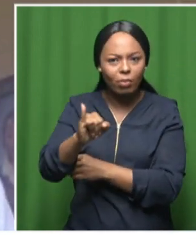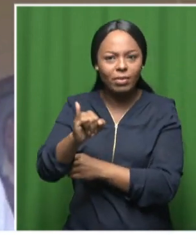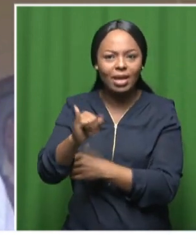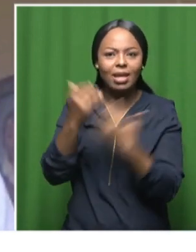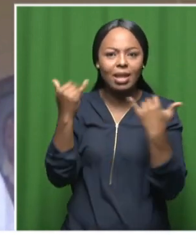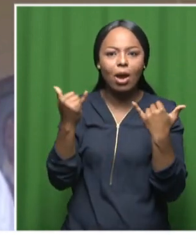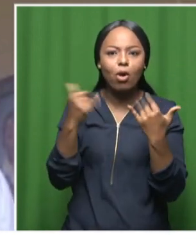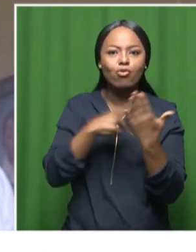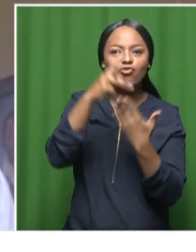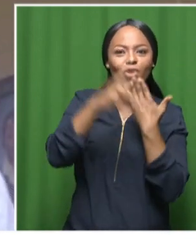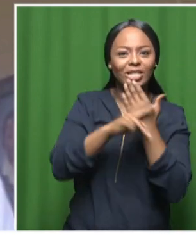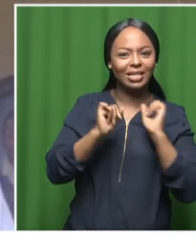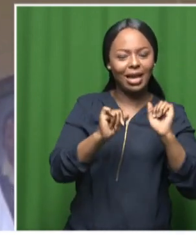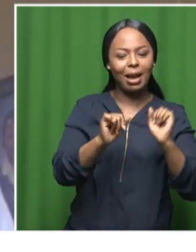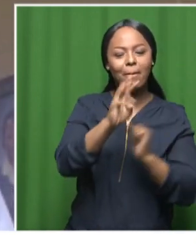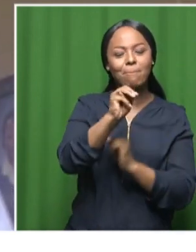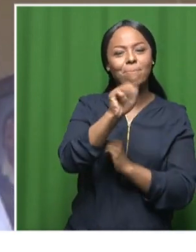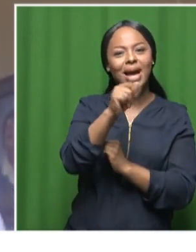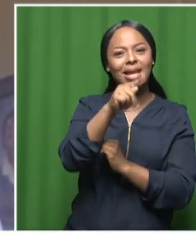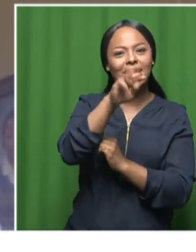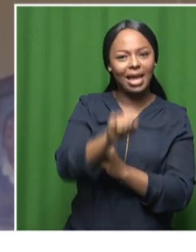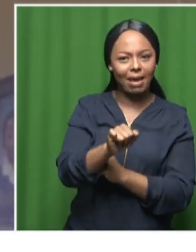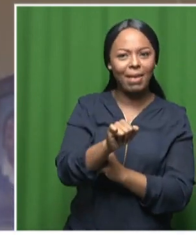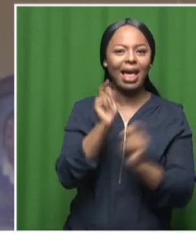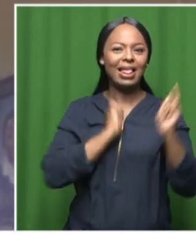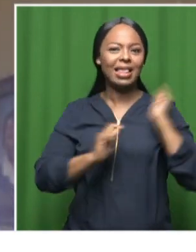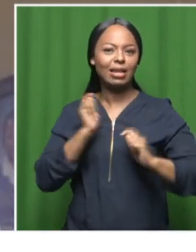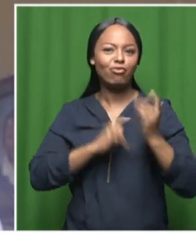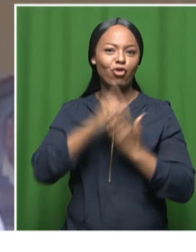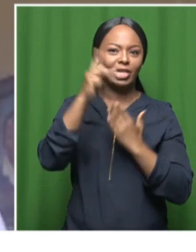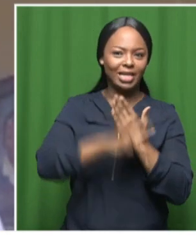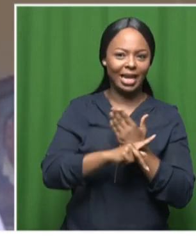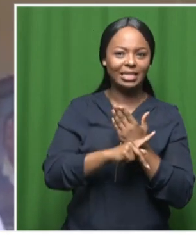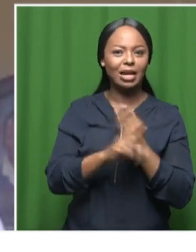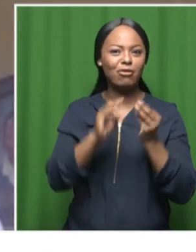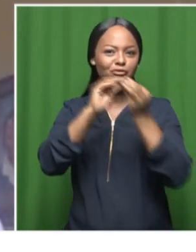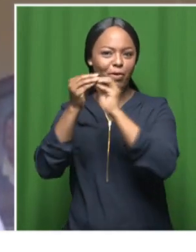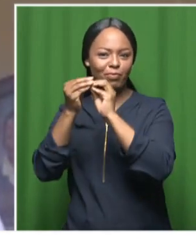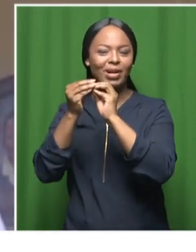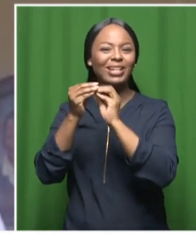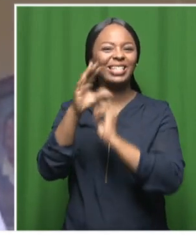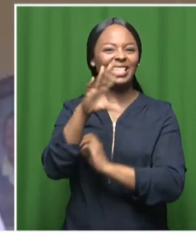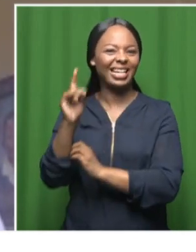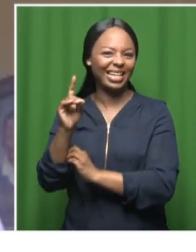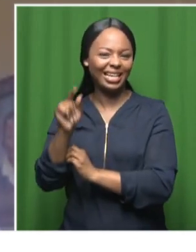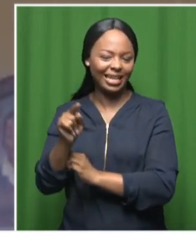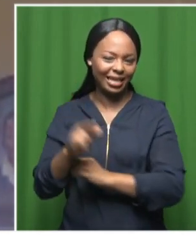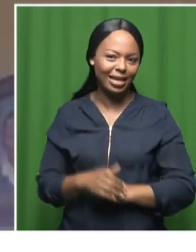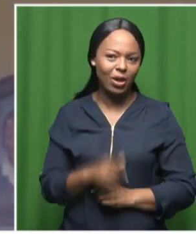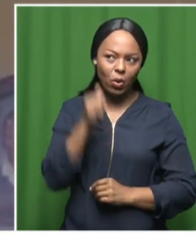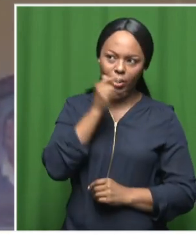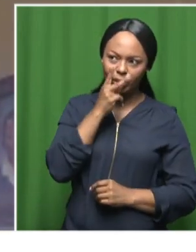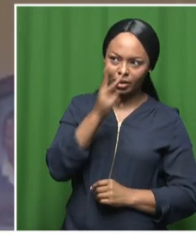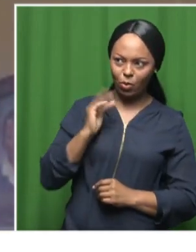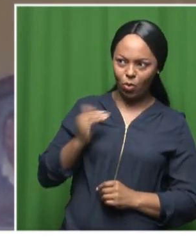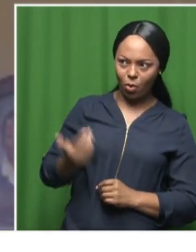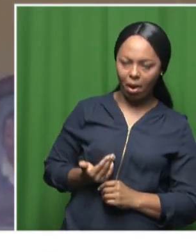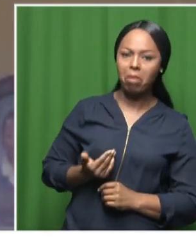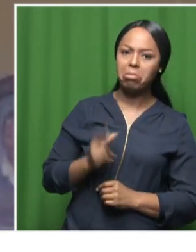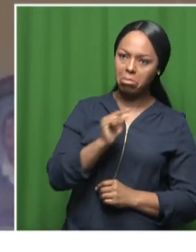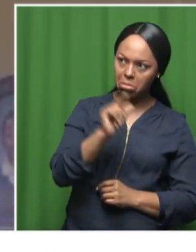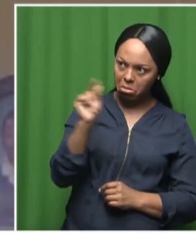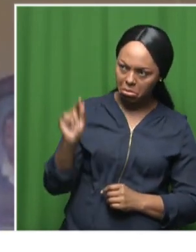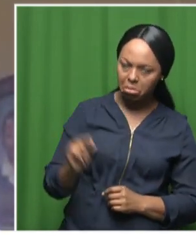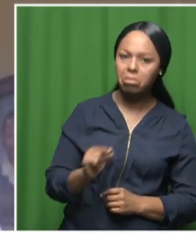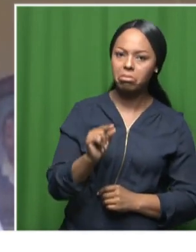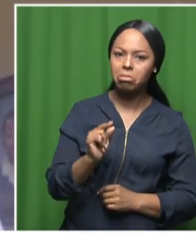Makeba project, which is both a theatrical project as well as an album. So when you look at women, you then start expanding even